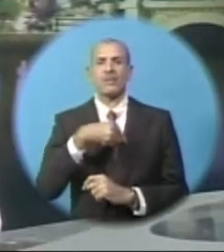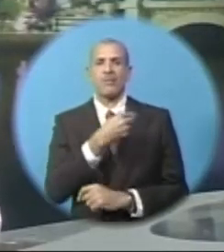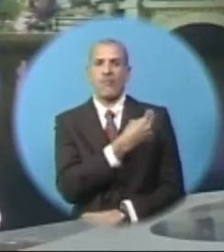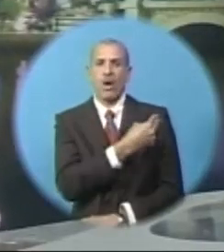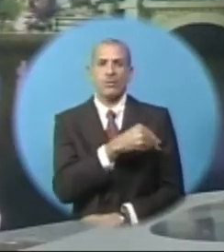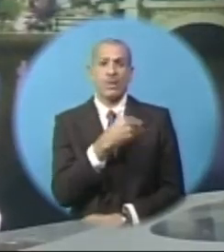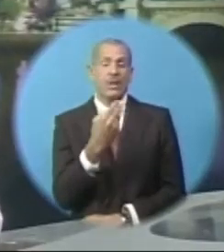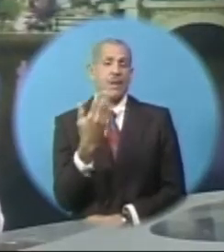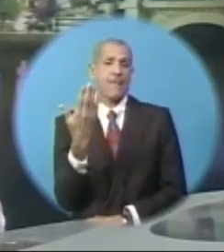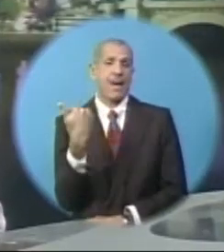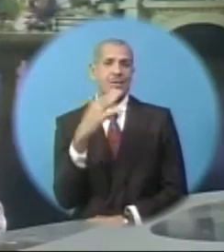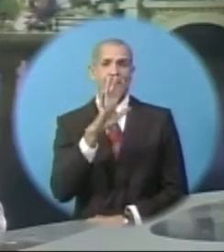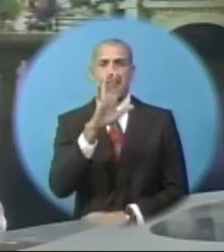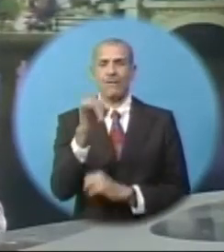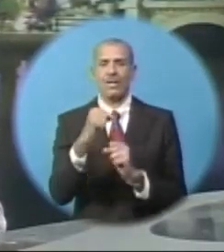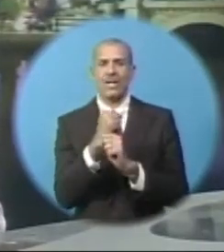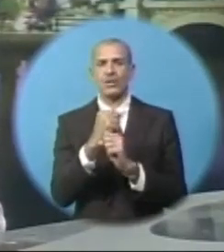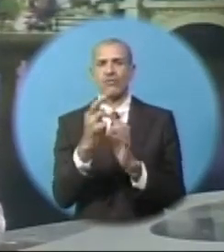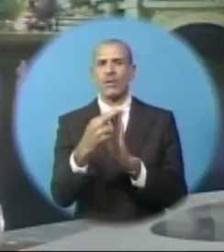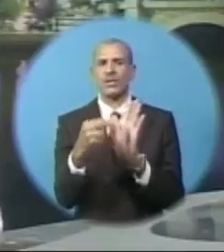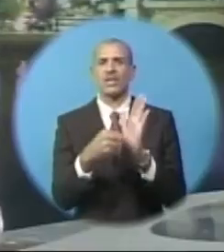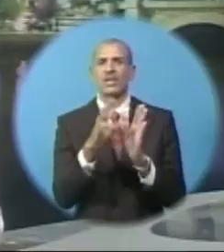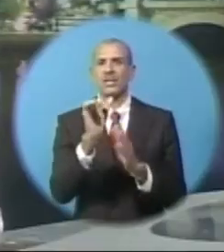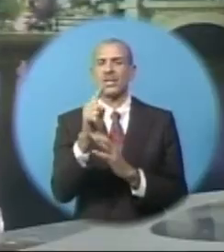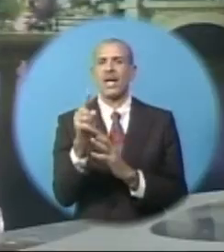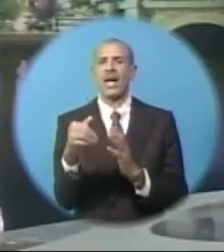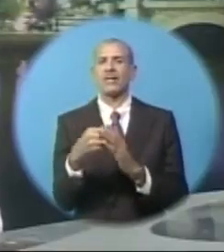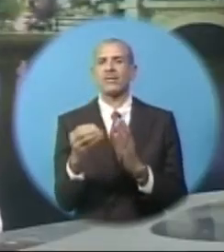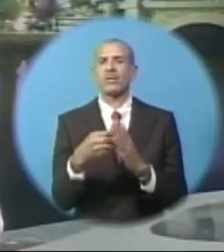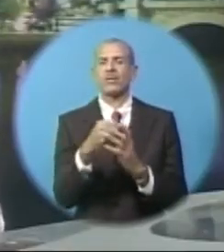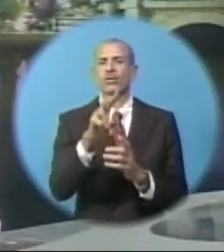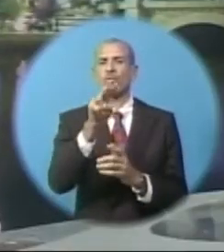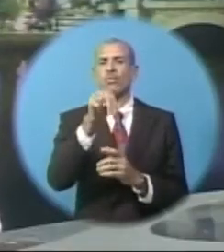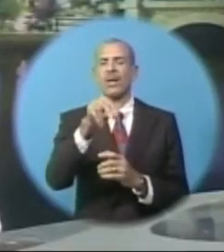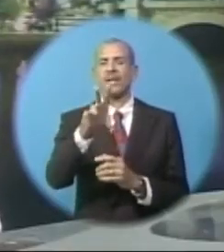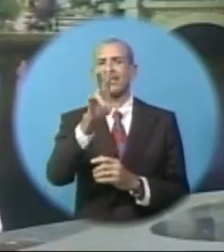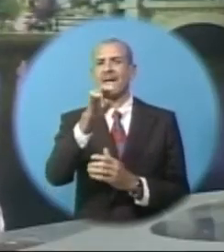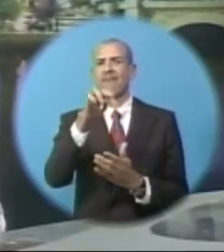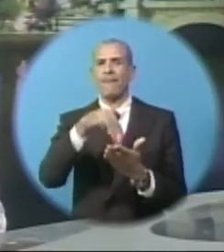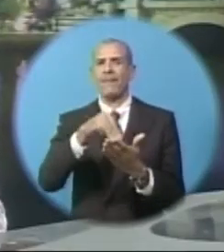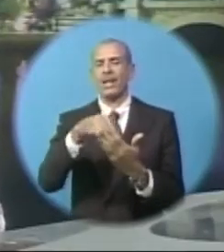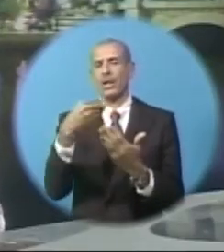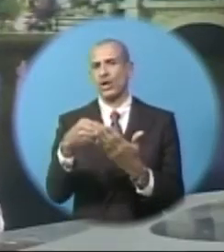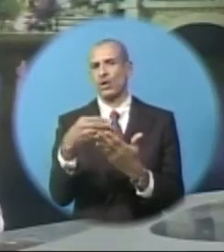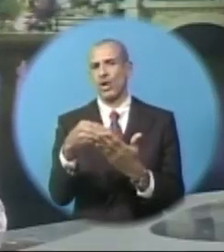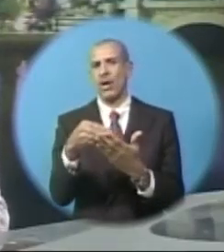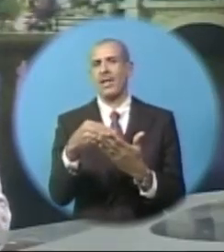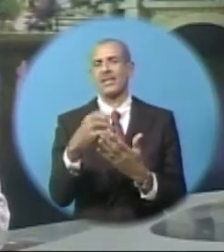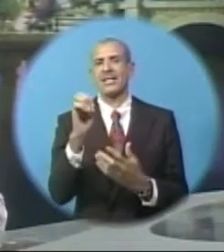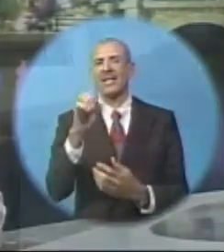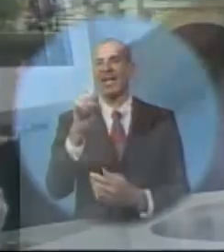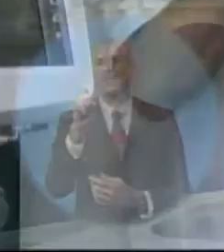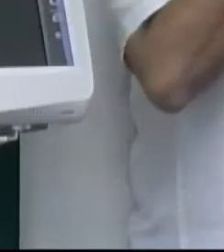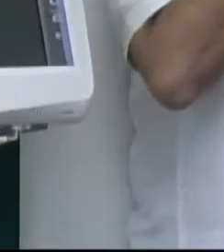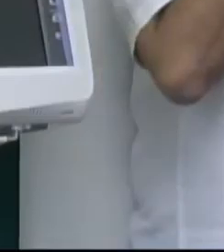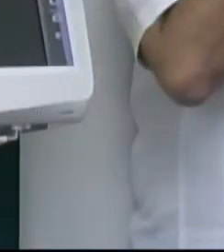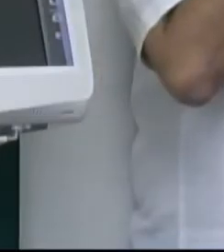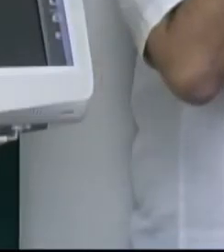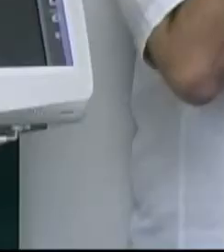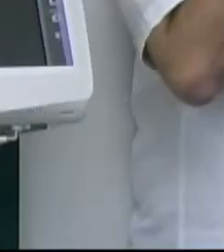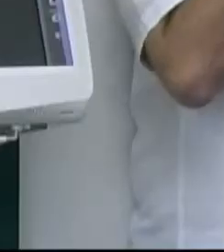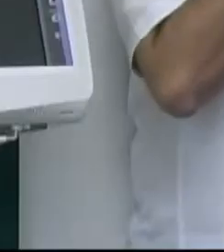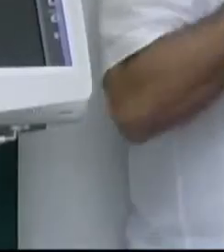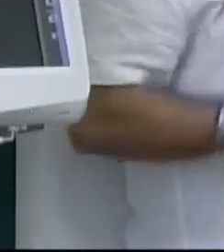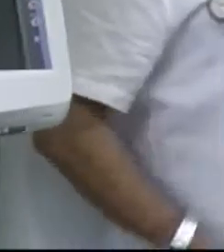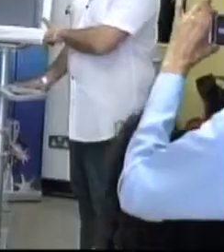last 5 years, the registered charity has raised close to $2.7 million. Executive Trustee Robert Bork says